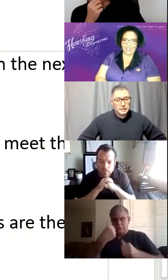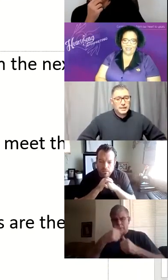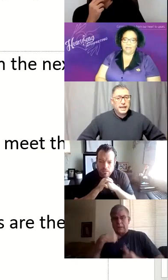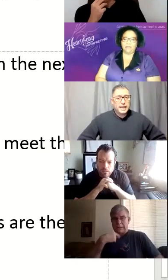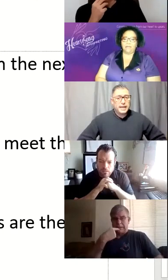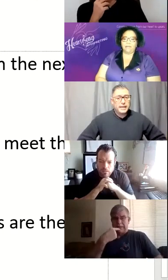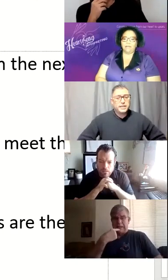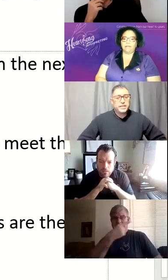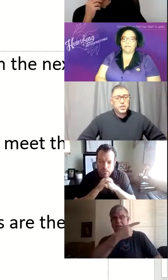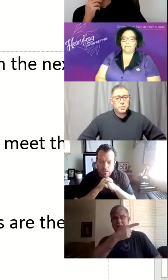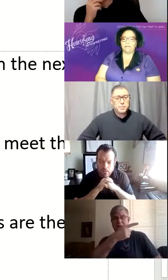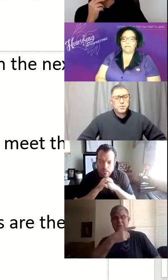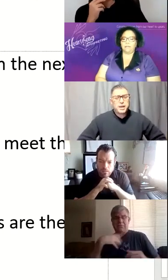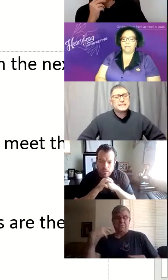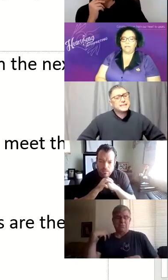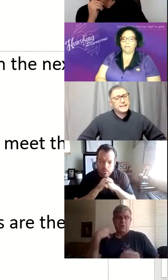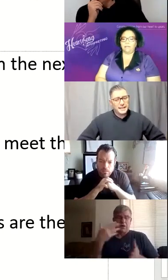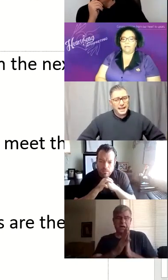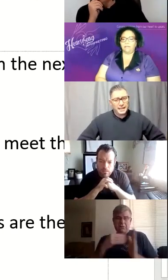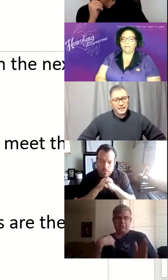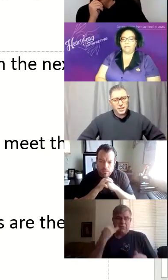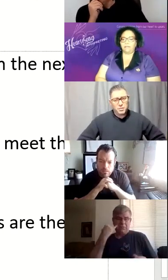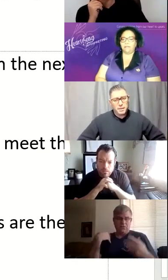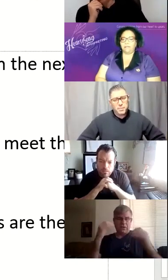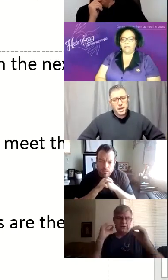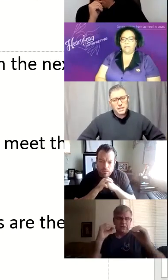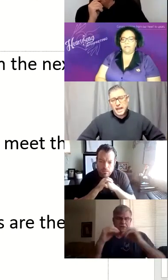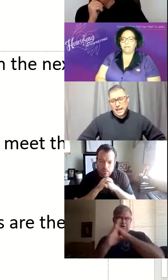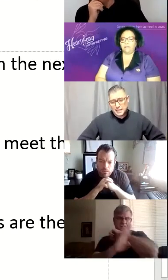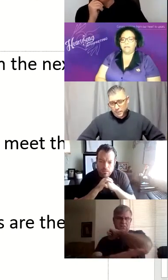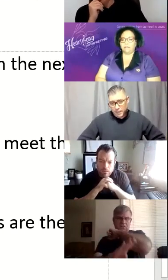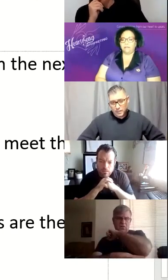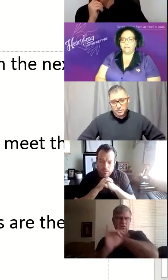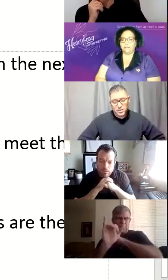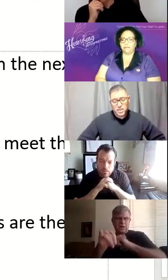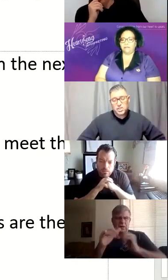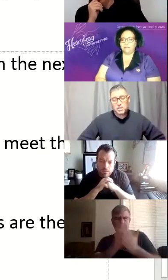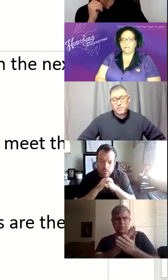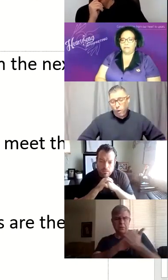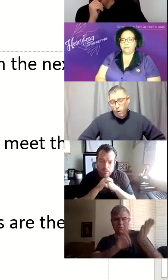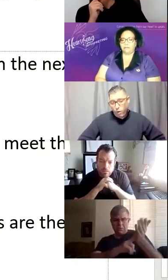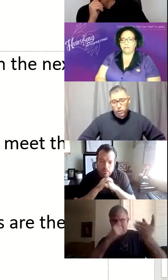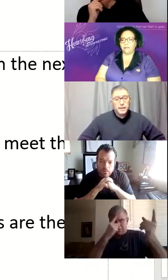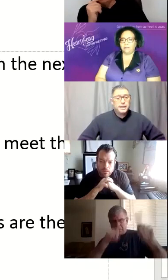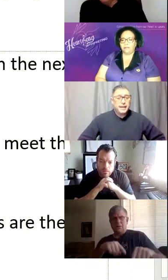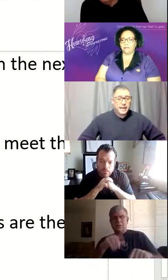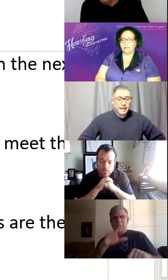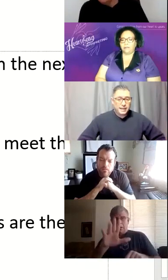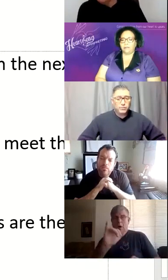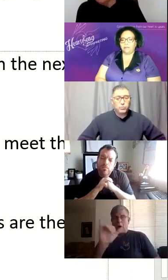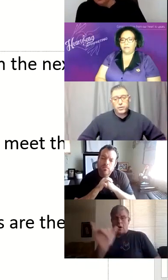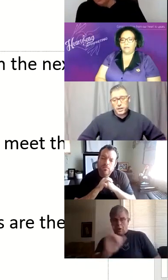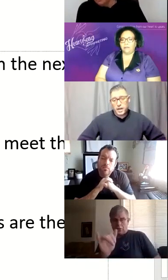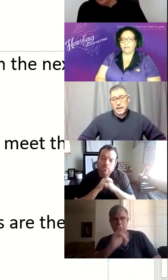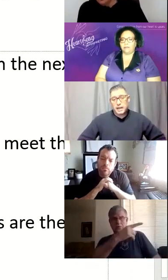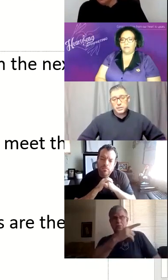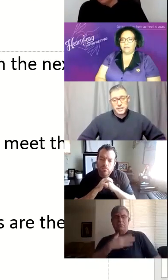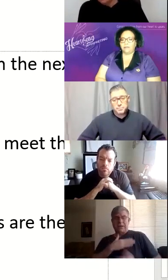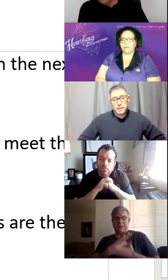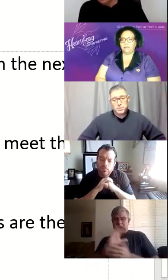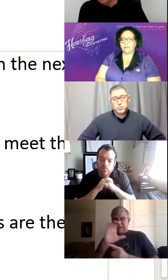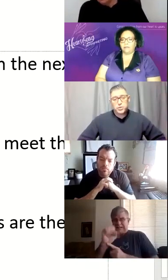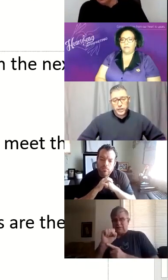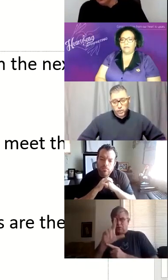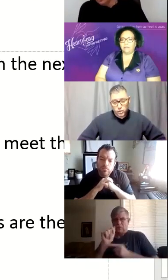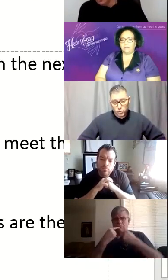classes. In addition, remember I said that, my boss had asked me about teaching in the fall and whether or not I would sign